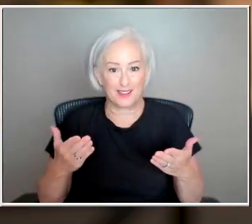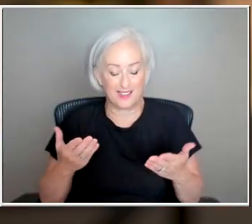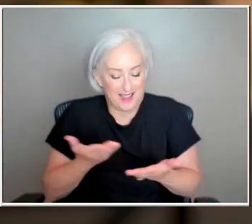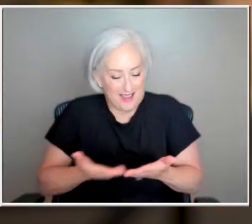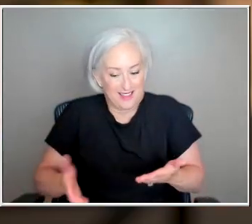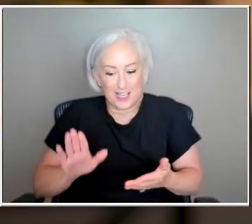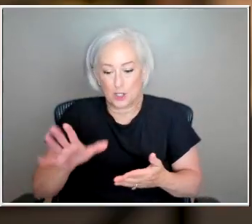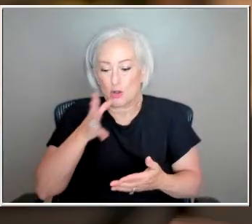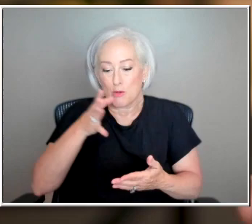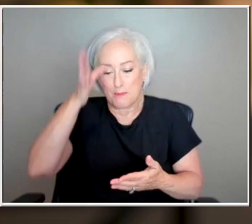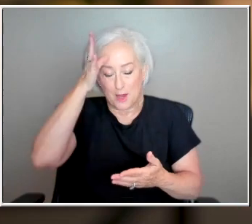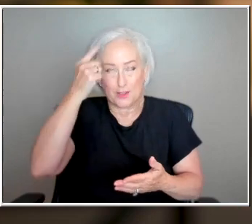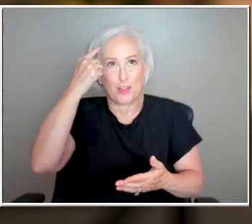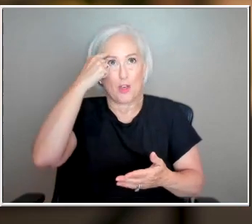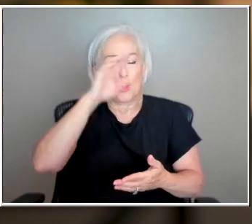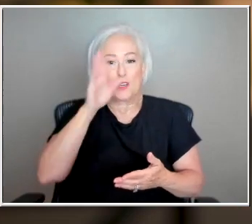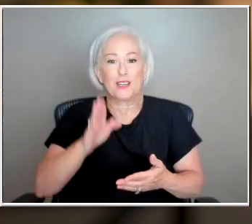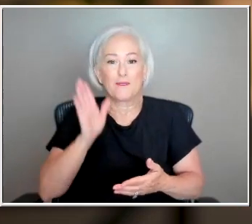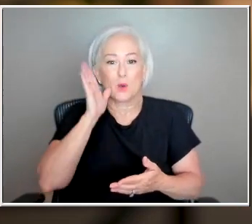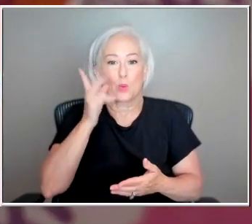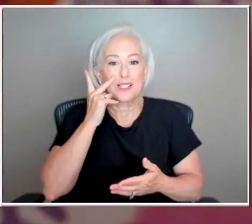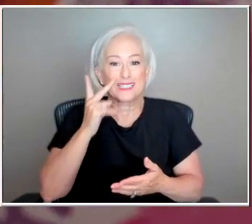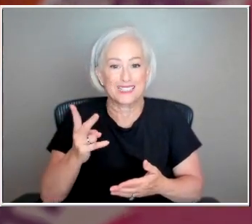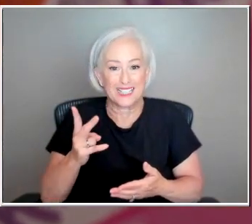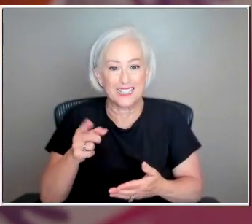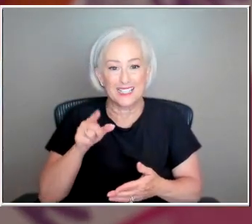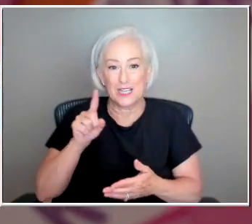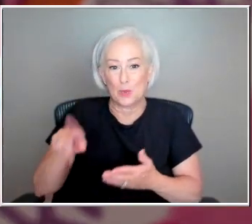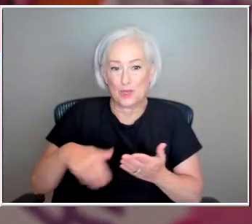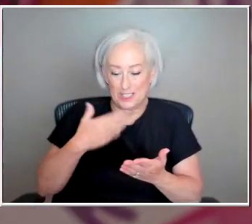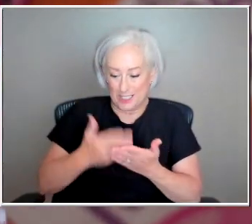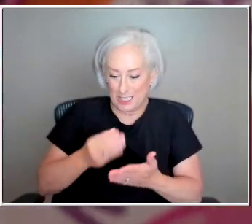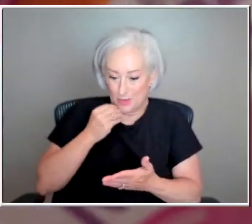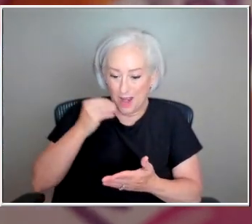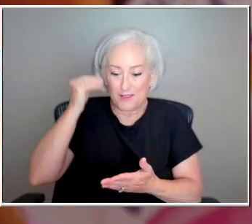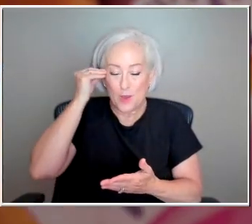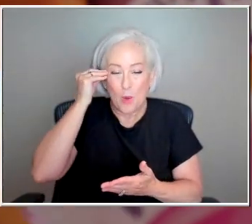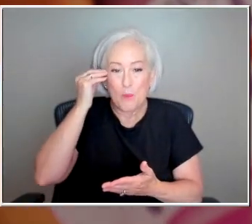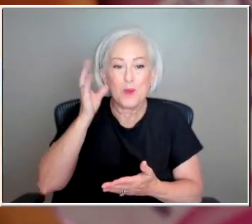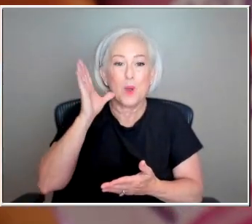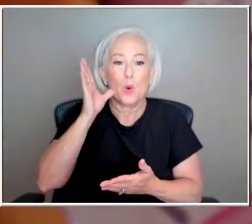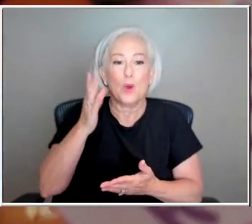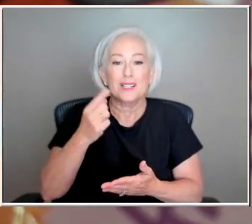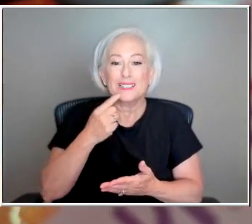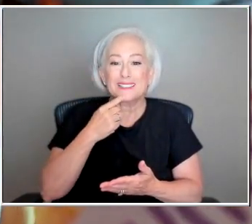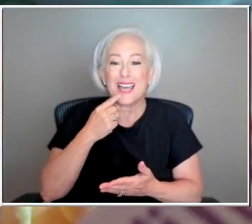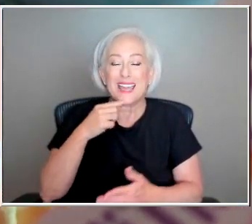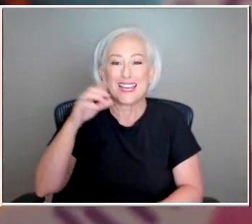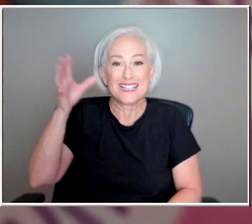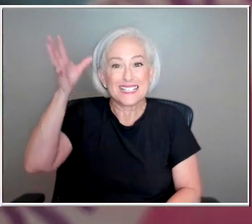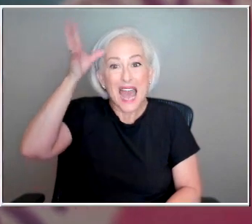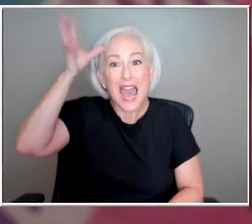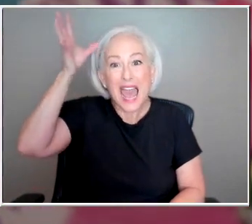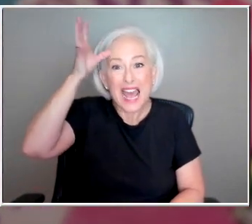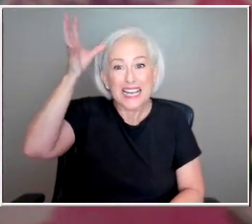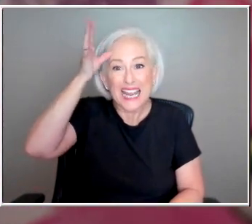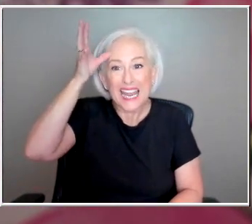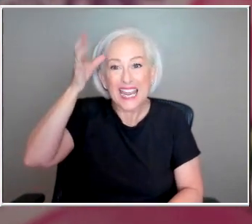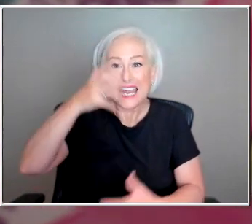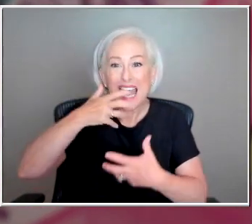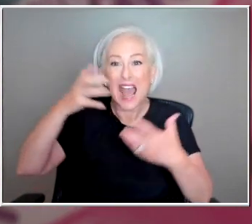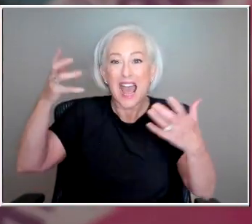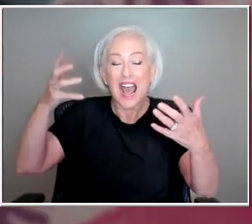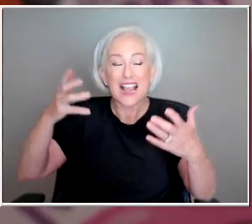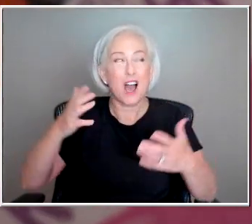then she yells, "Daddy," when in the beginning I didn't know if that was ever going to happen. So yeah, it's a whole new